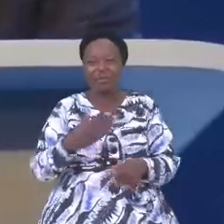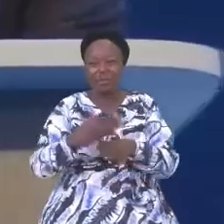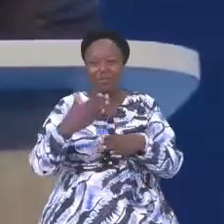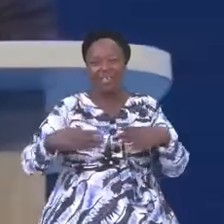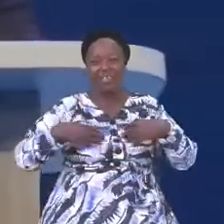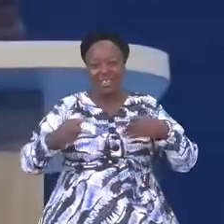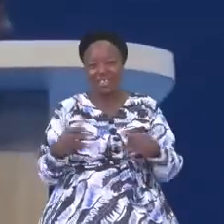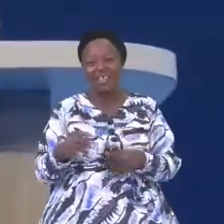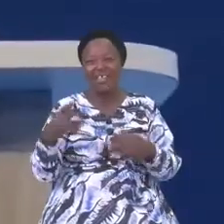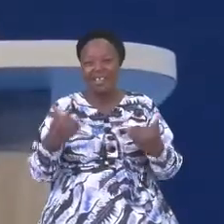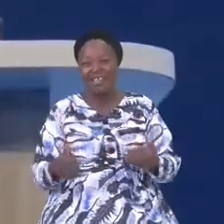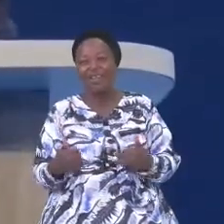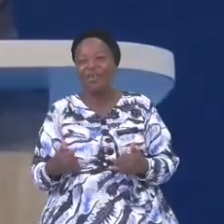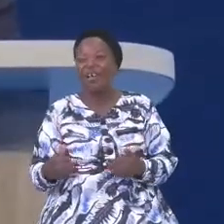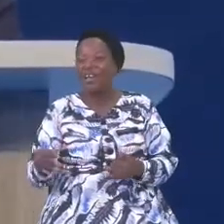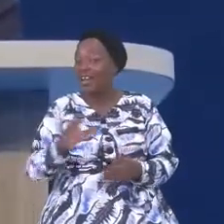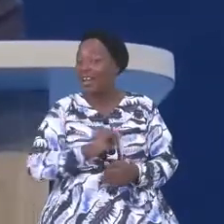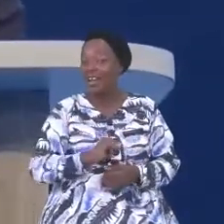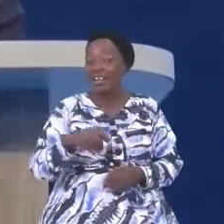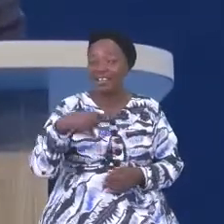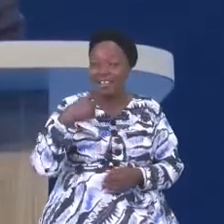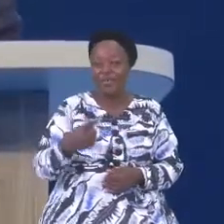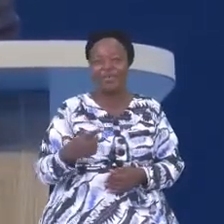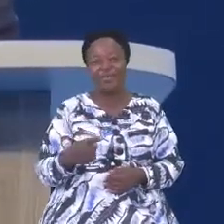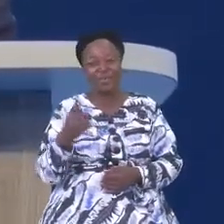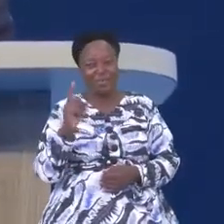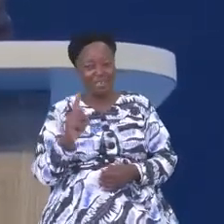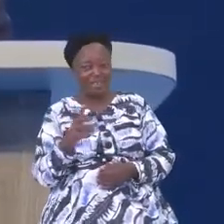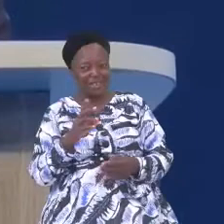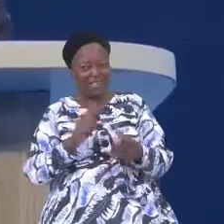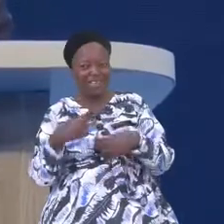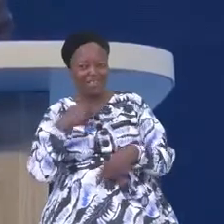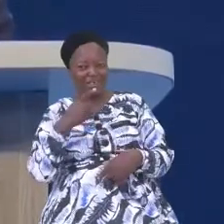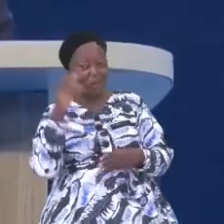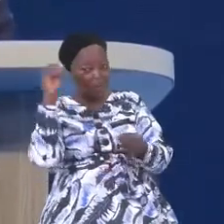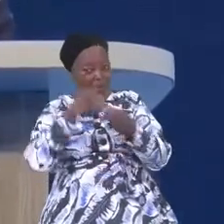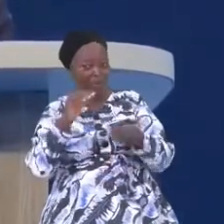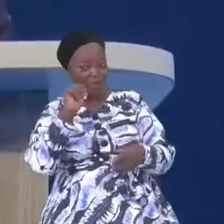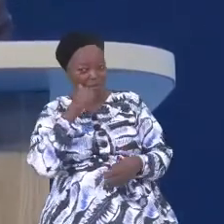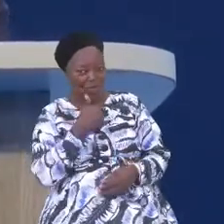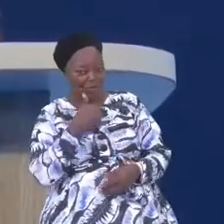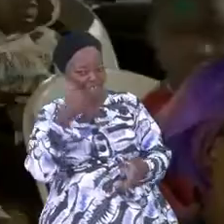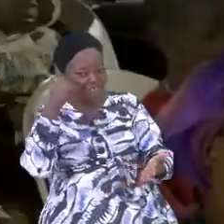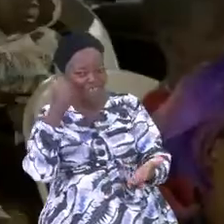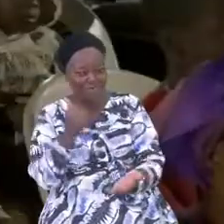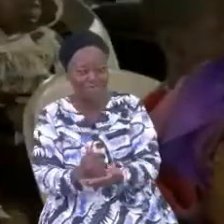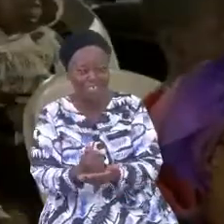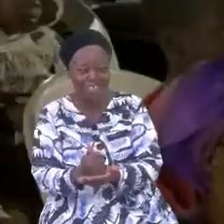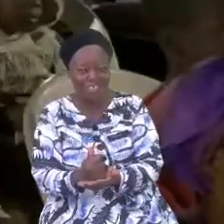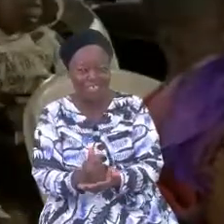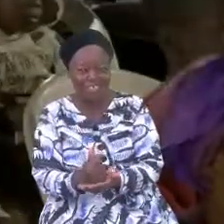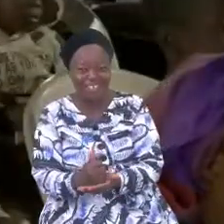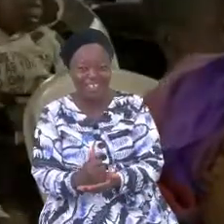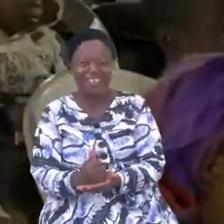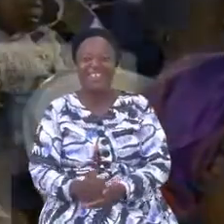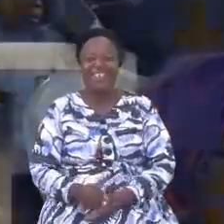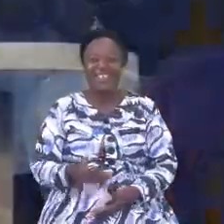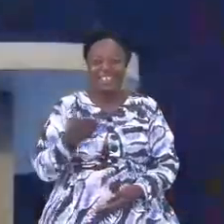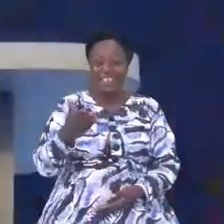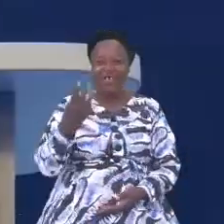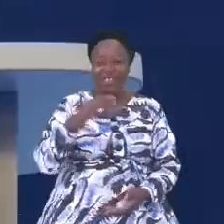today, and I'll tell you more tomorrow. Amen. Amen. Amen. There was this